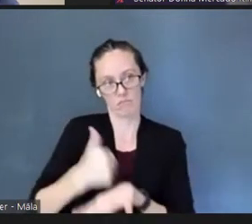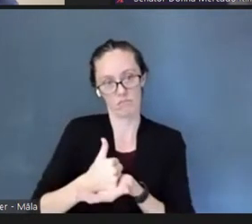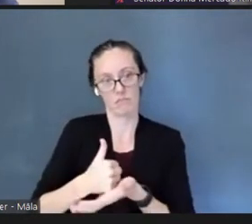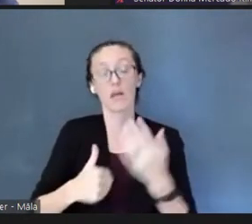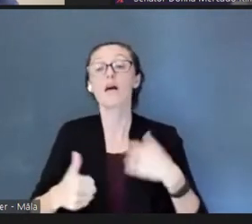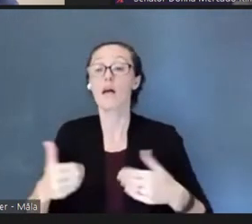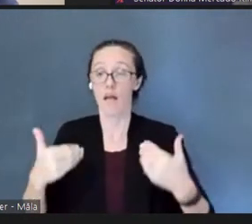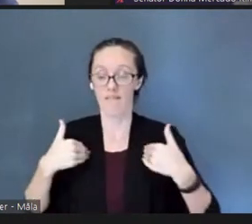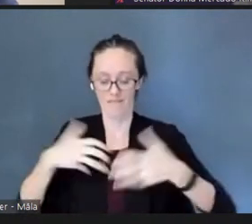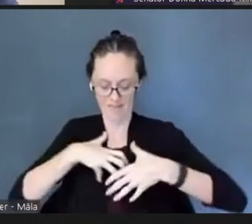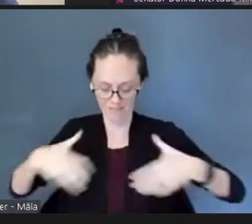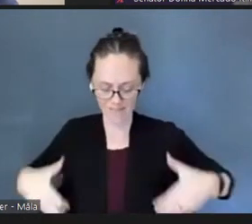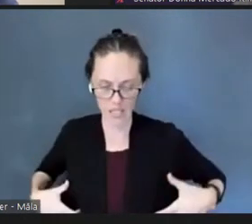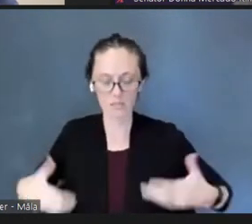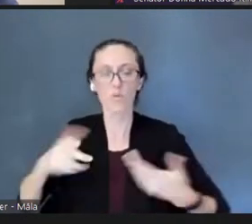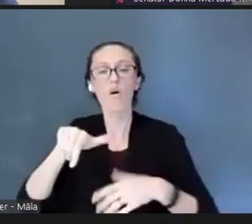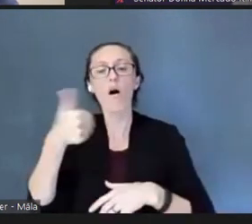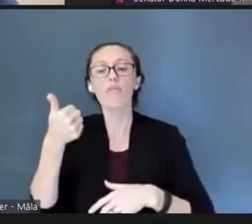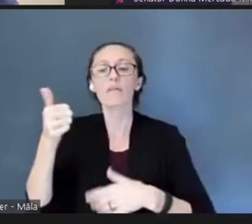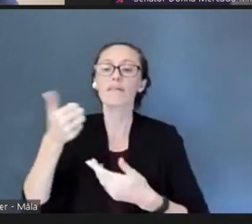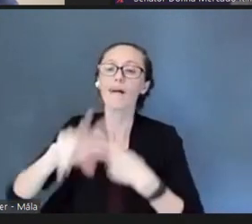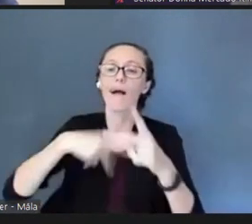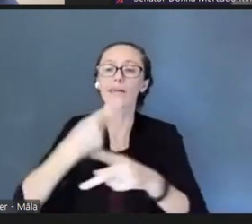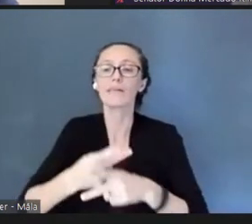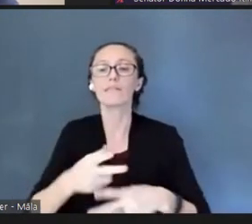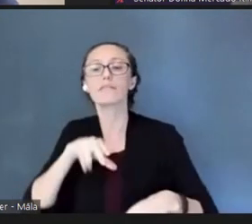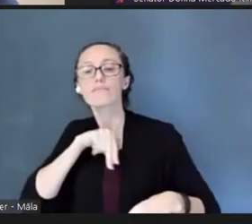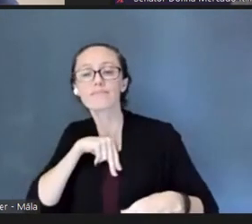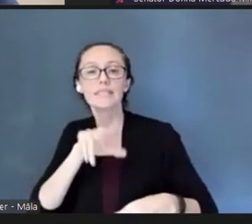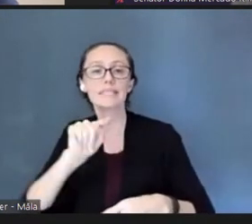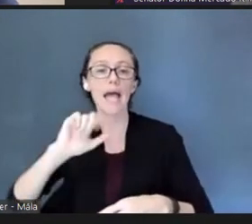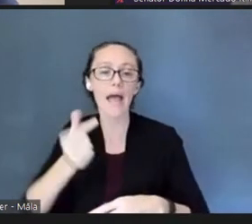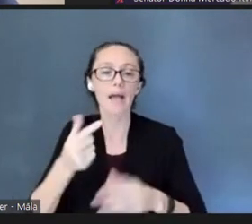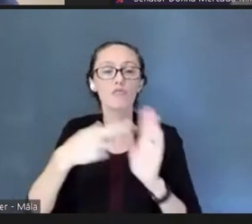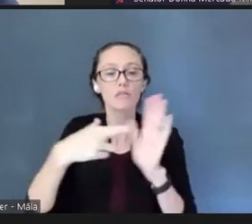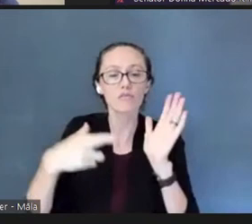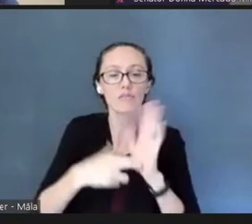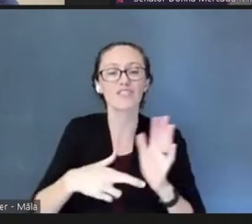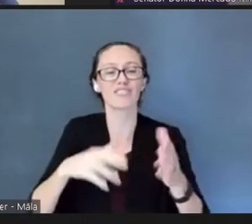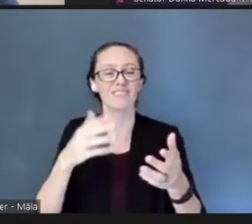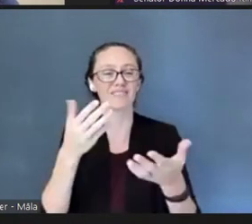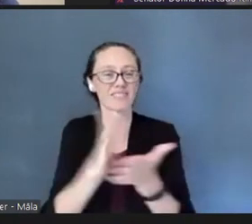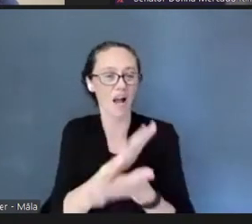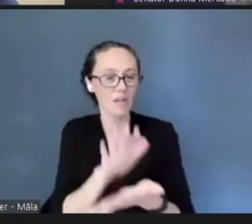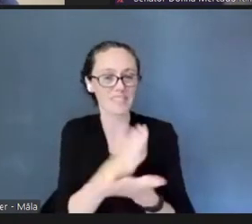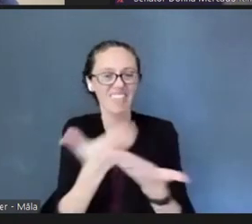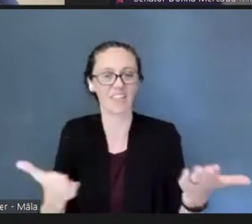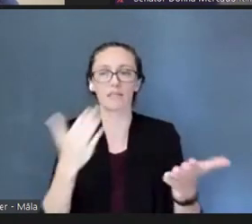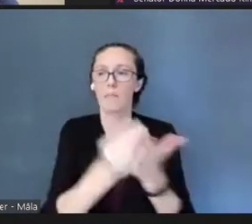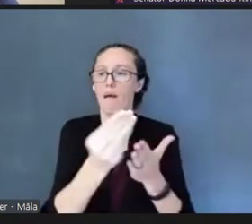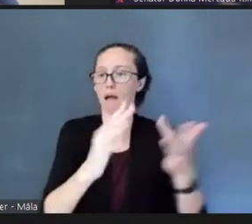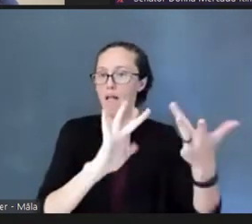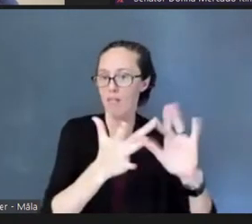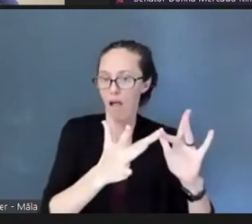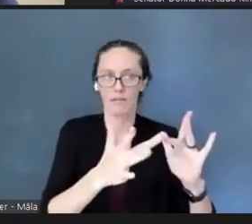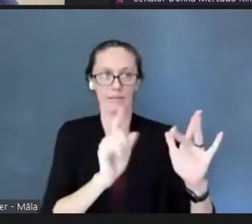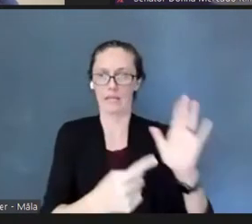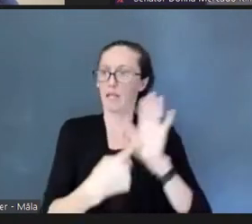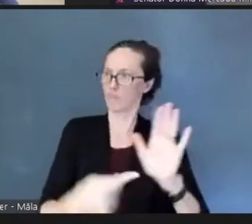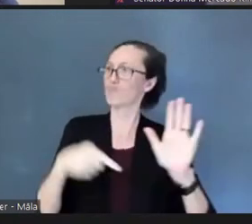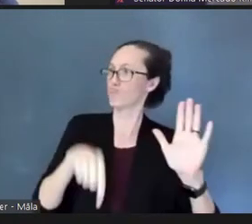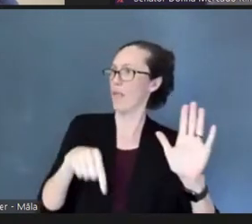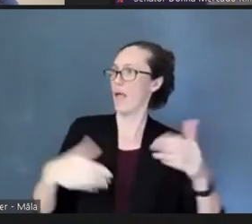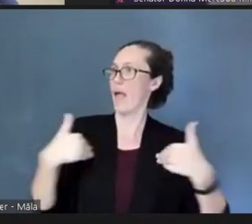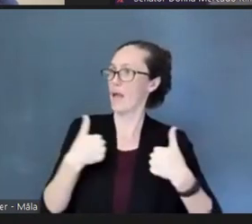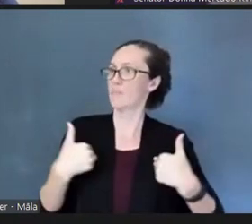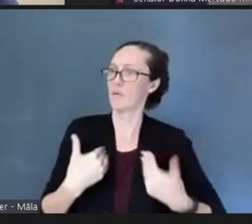possession of a vest or other distinguishing animal garment tag or registration document commonly purchased online and purporting to identify an animal as a service animal